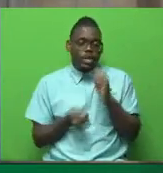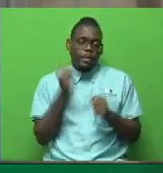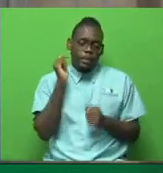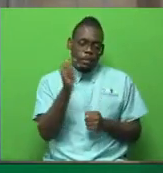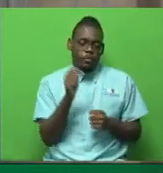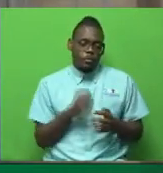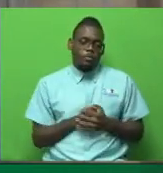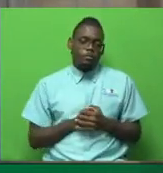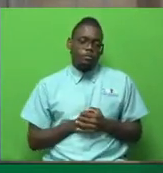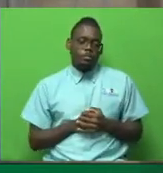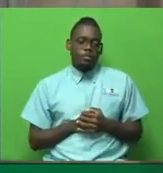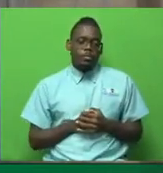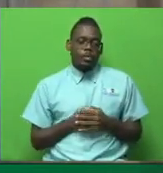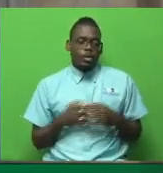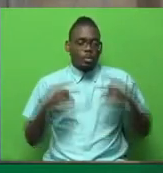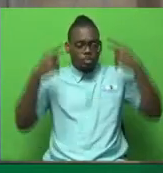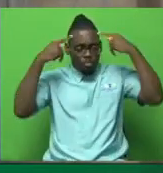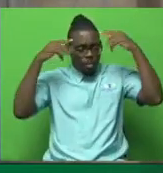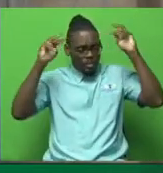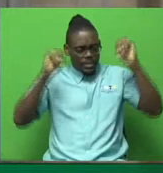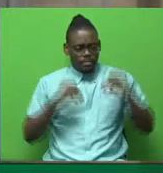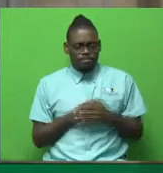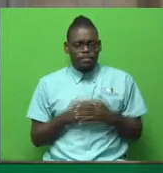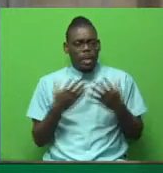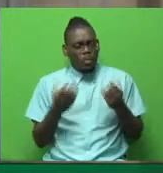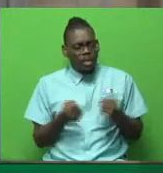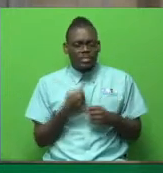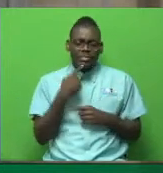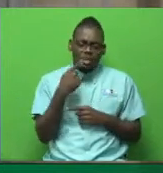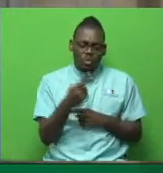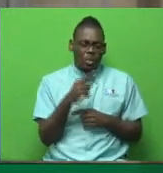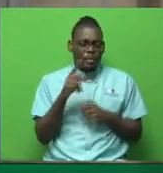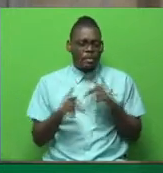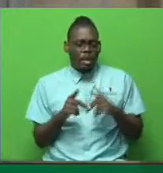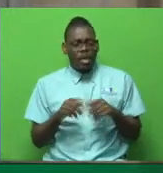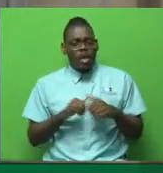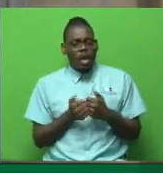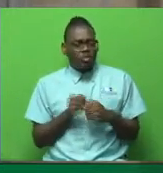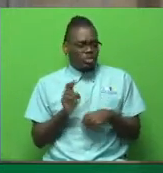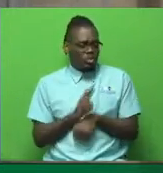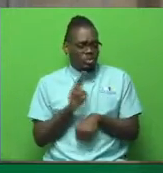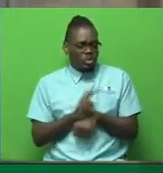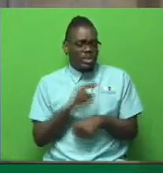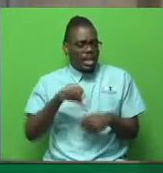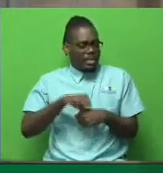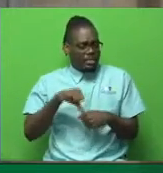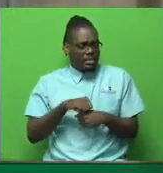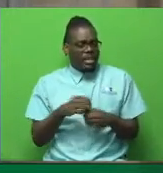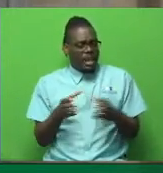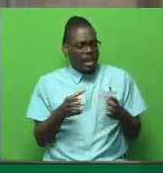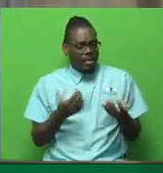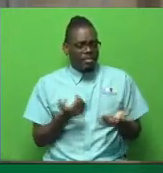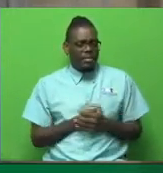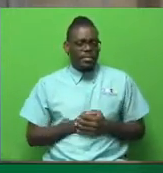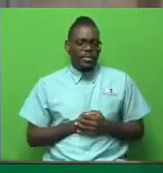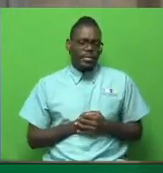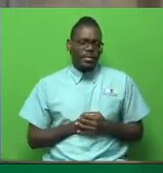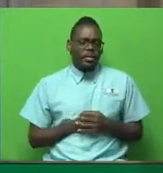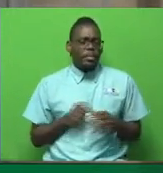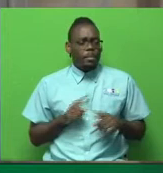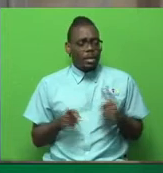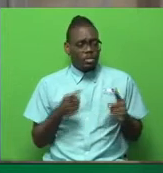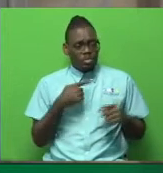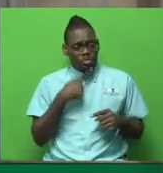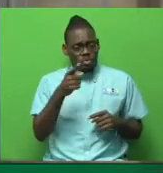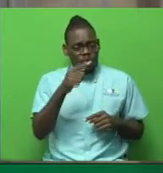the Prime Minister wants to tell citizens on how to use fuel this is while he is transported in a